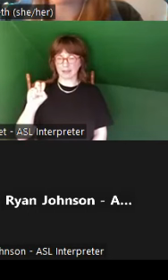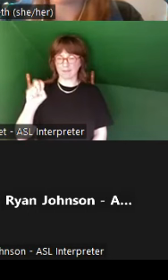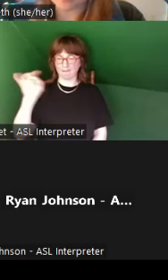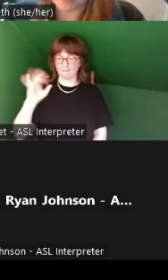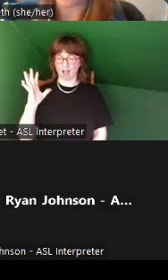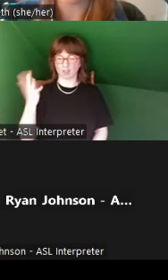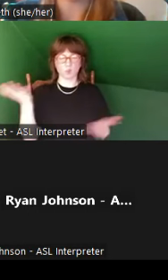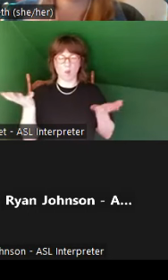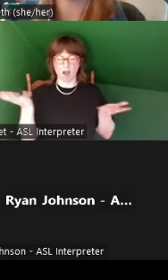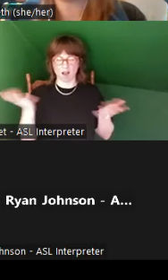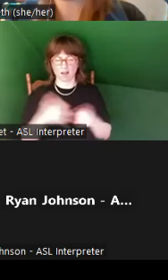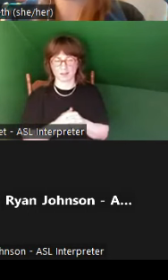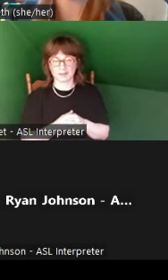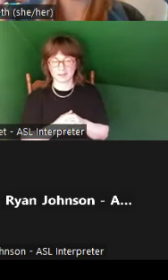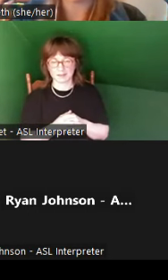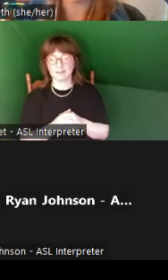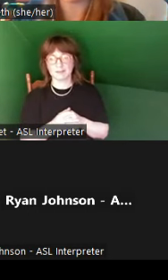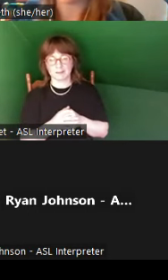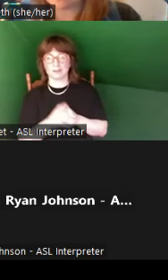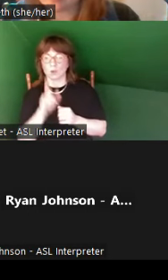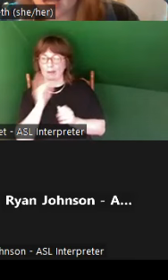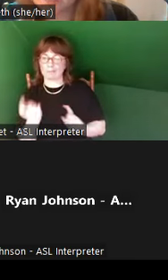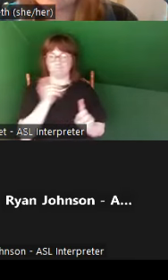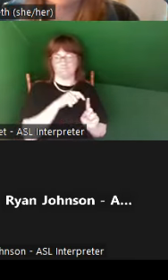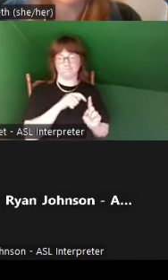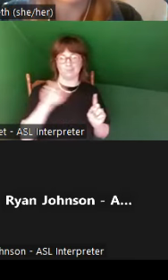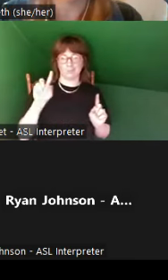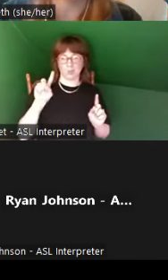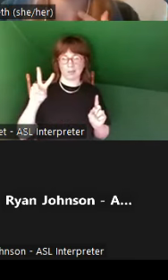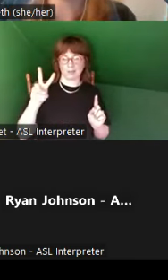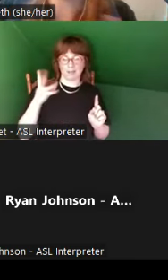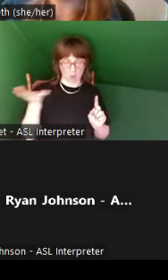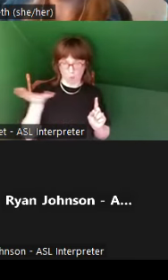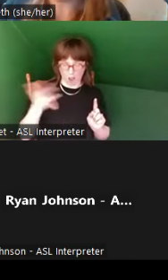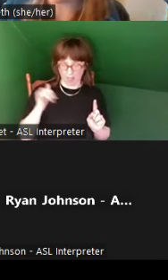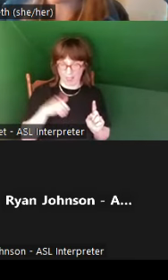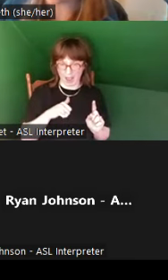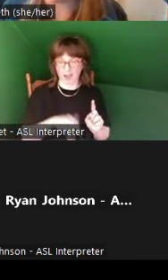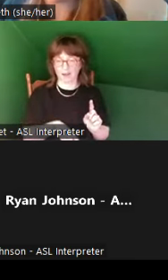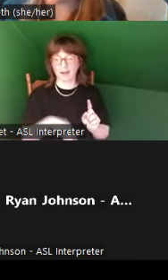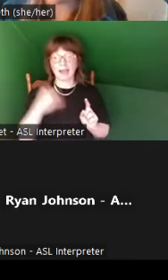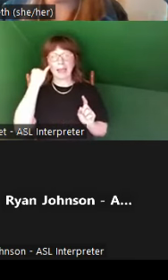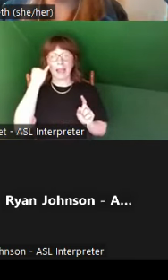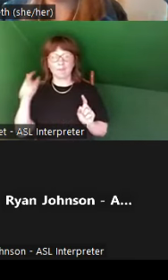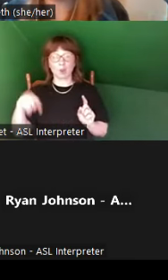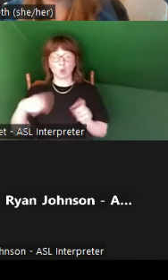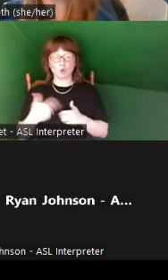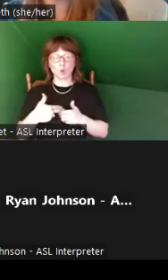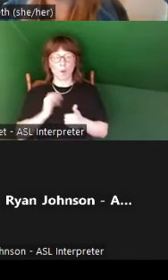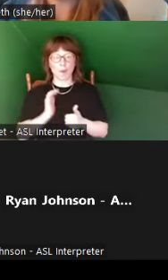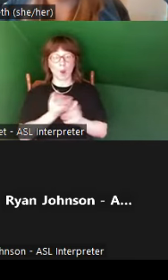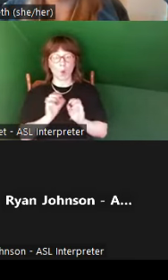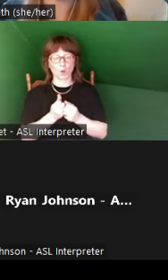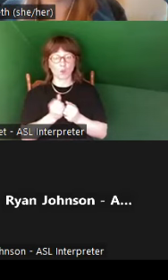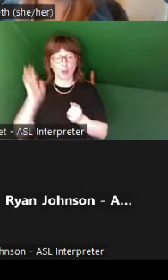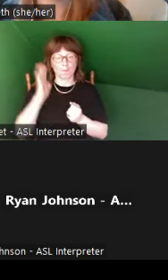Very quickly, just rehashing what domestic violence is and is not. If you have been to a Women's Advocates webinar before, you